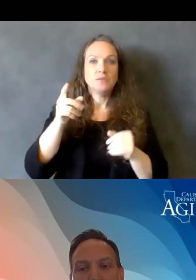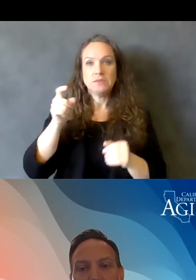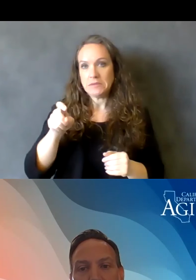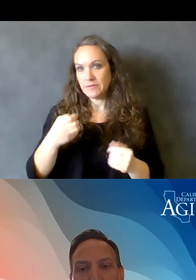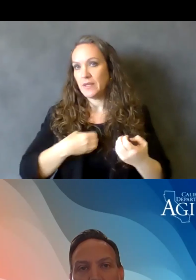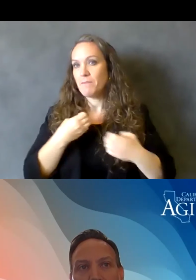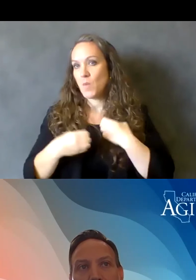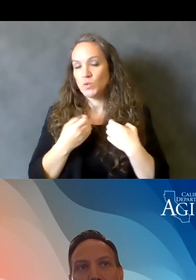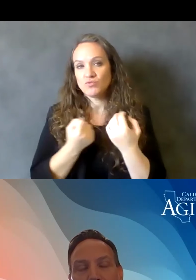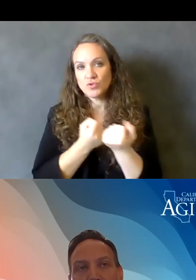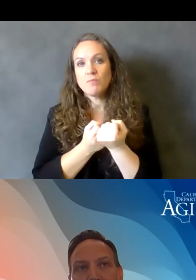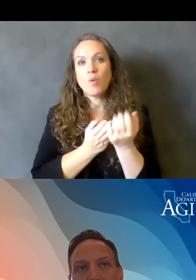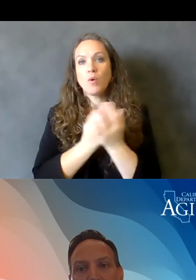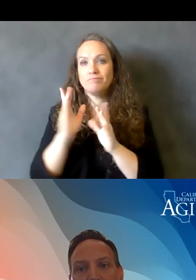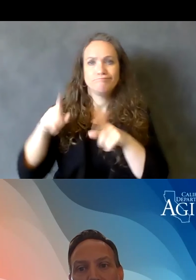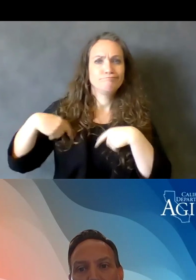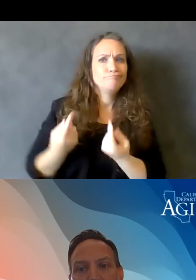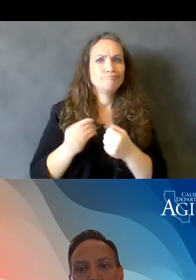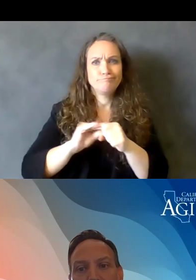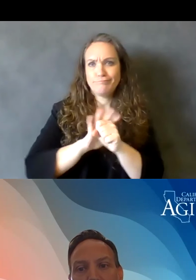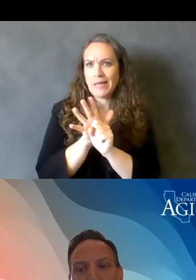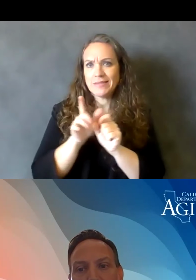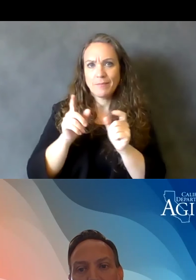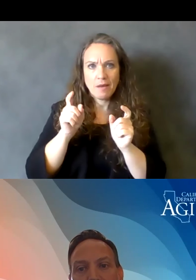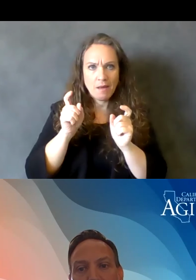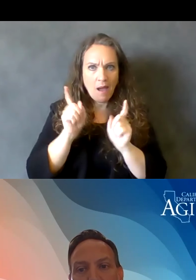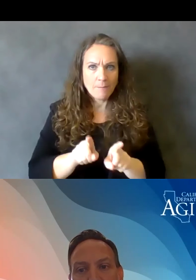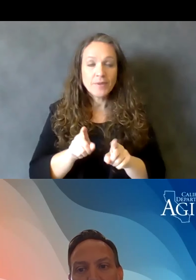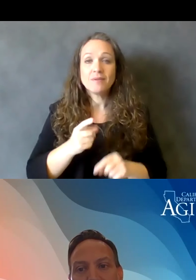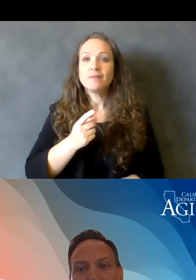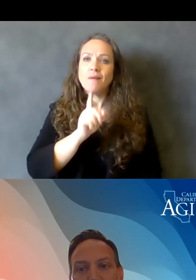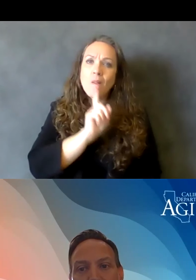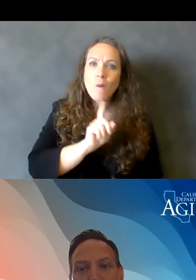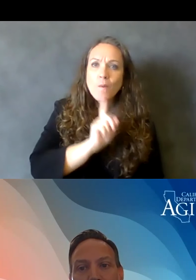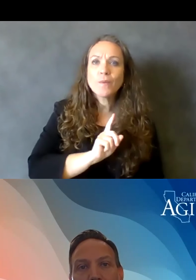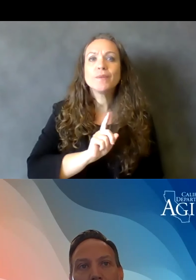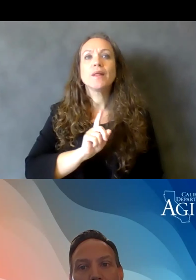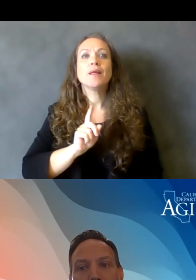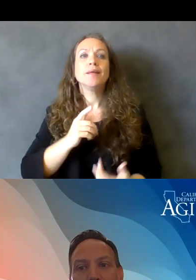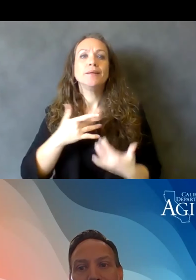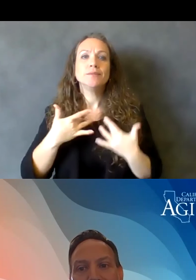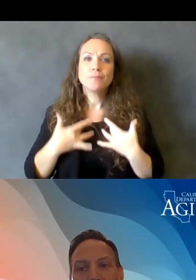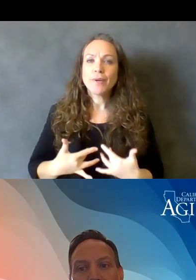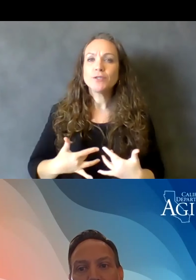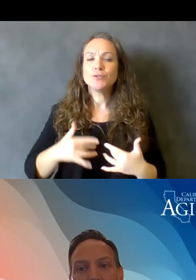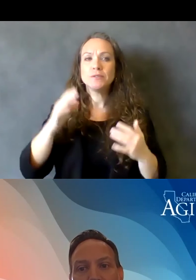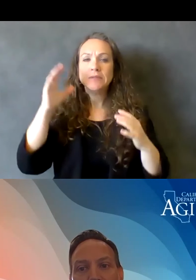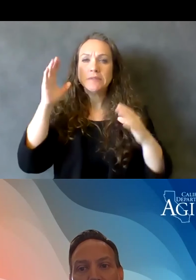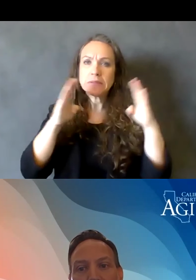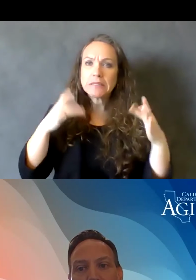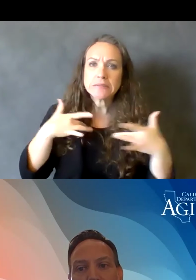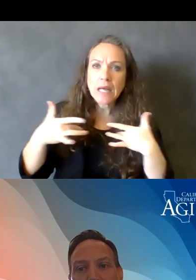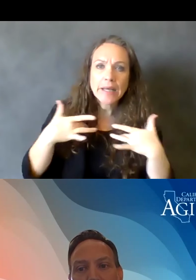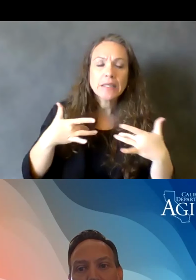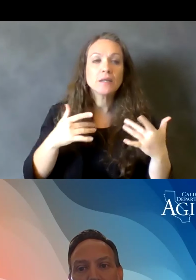throughout the COVID pandemic to address issues of loneliness, isolation, depression, anxiety. On average, the